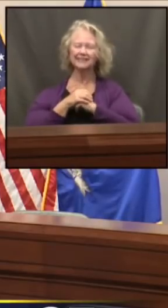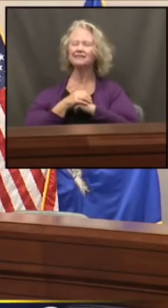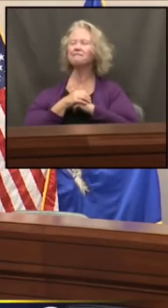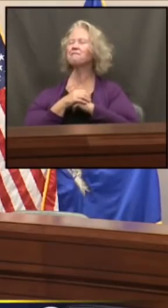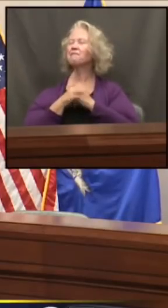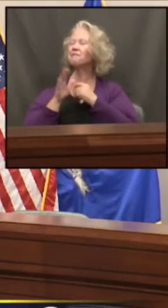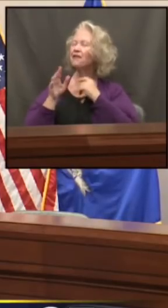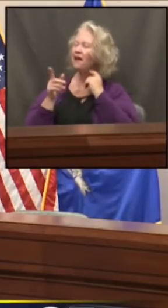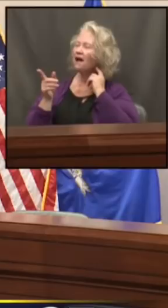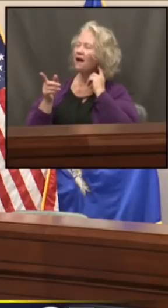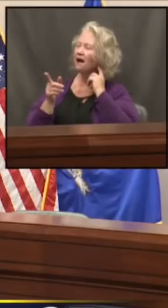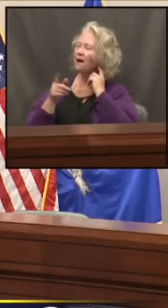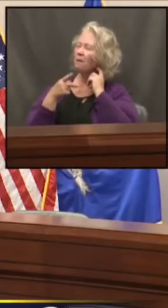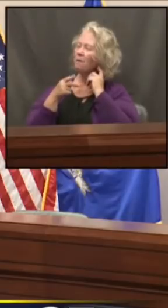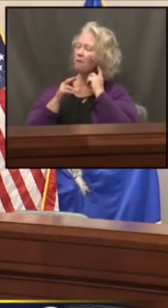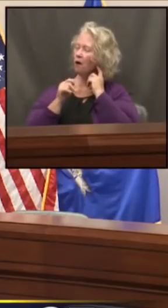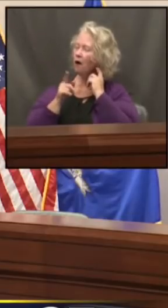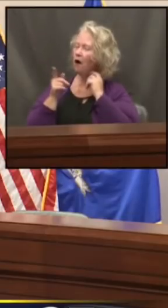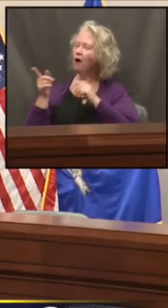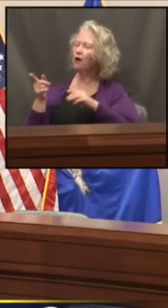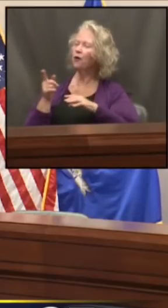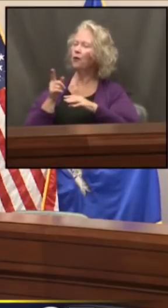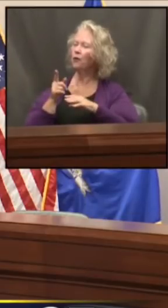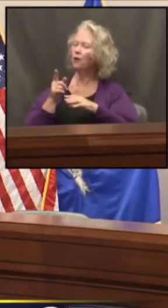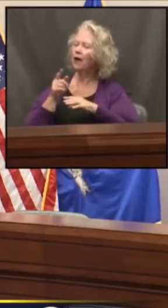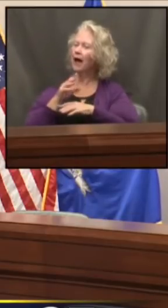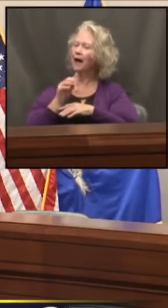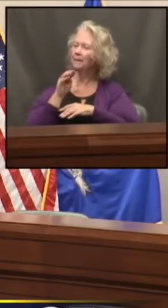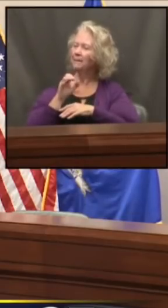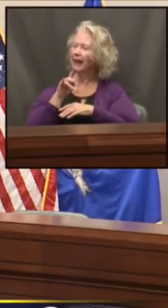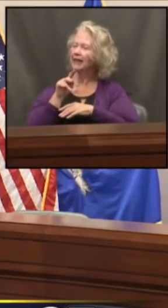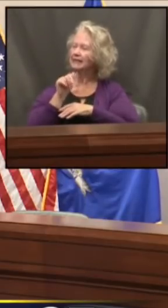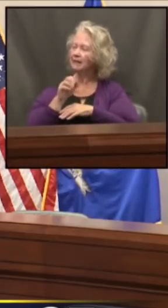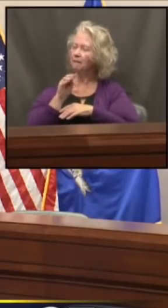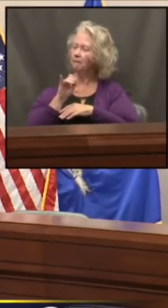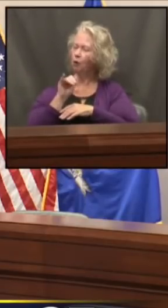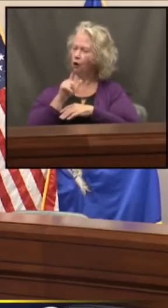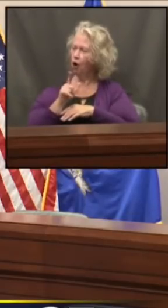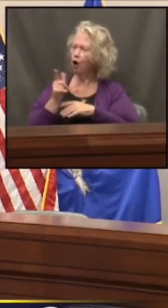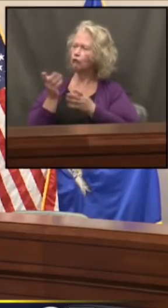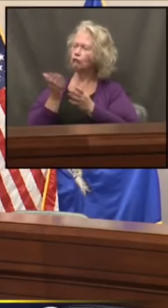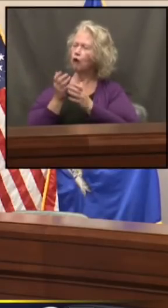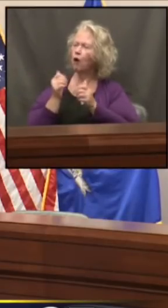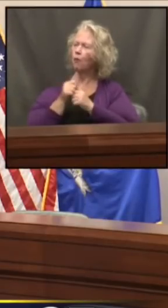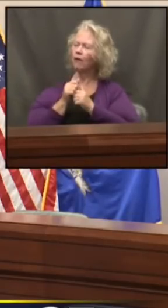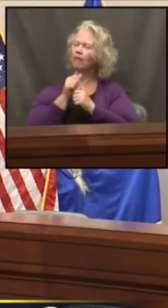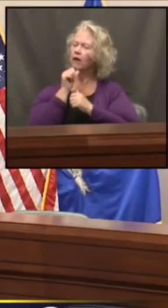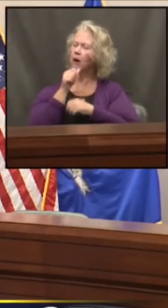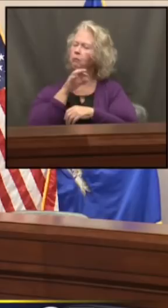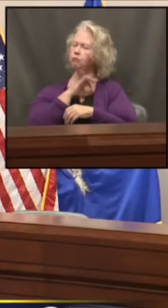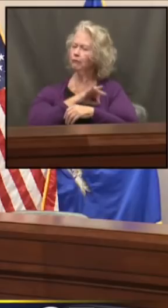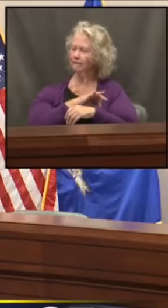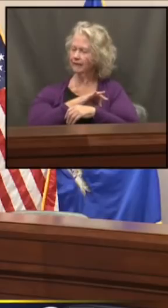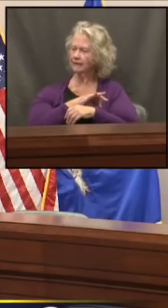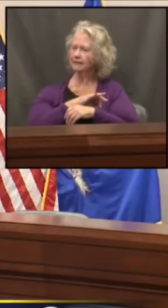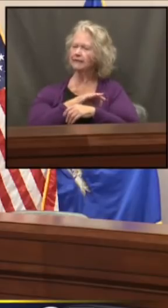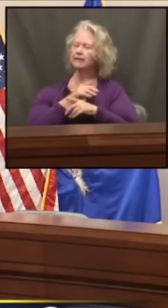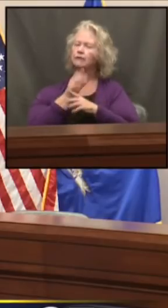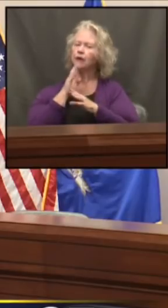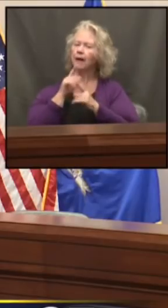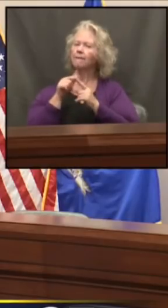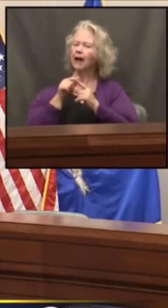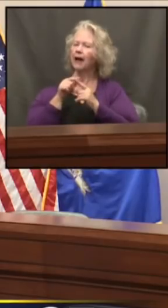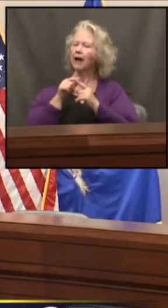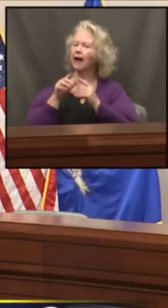Melissa McCaw had a memo to the nonprofit providers today talking about how extra